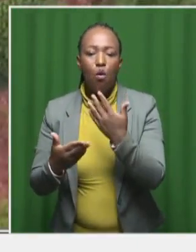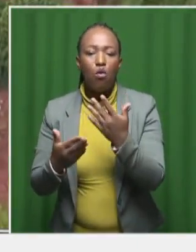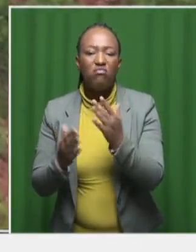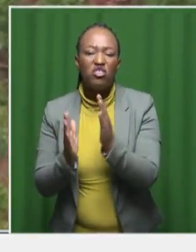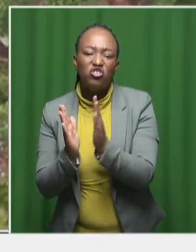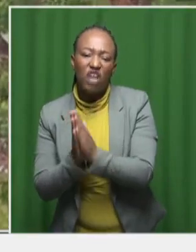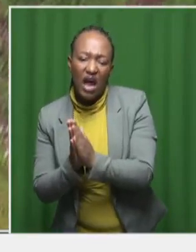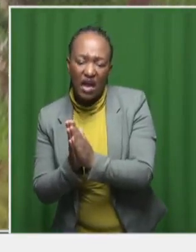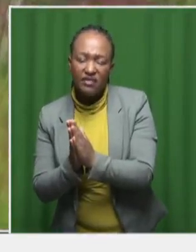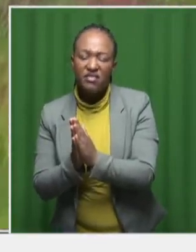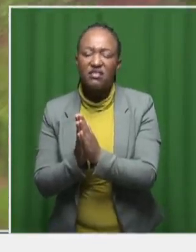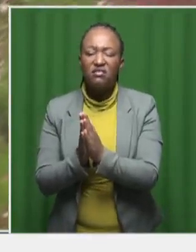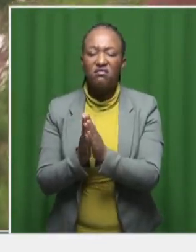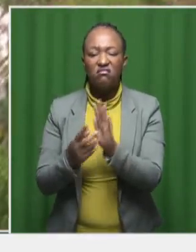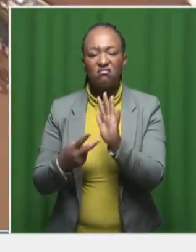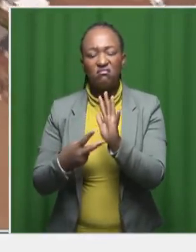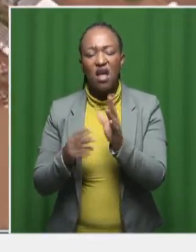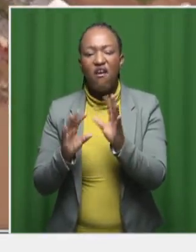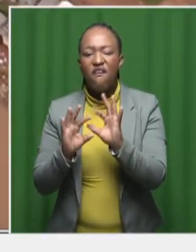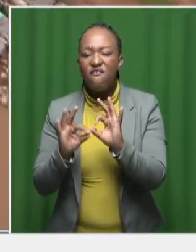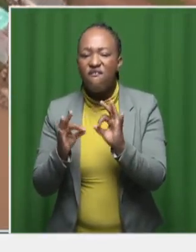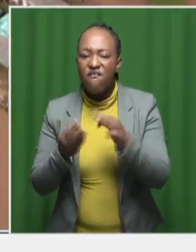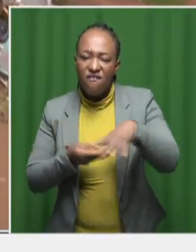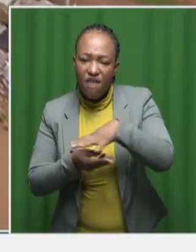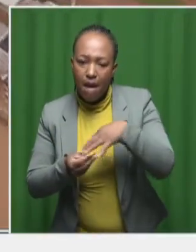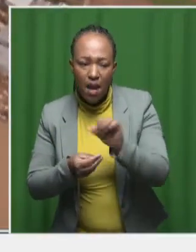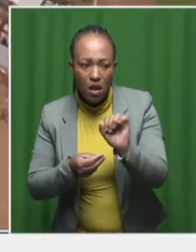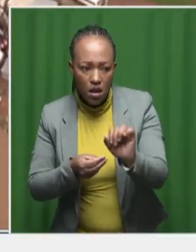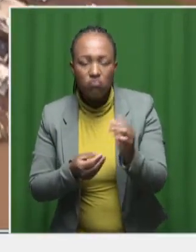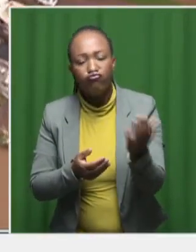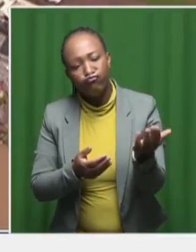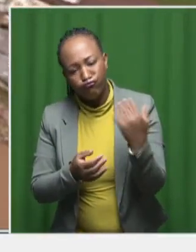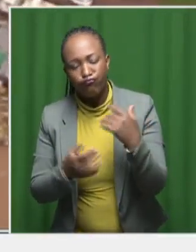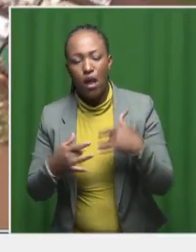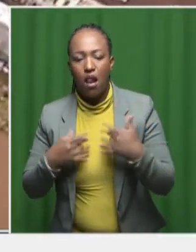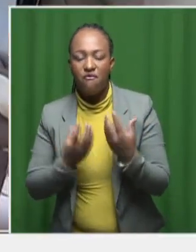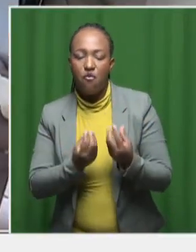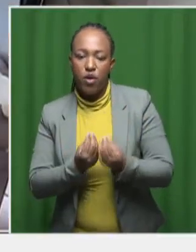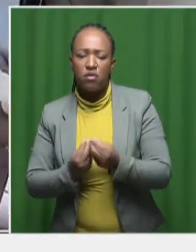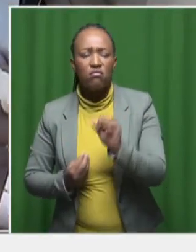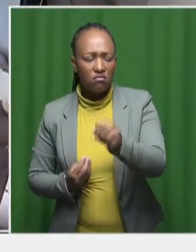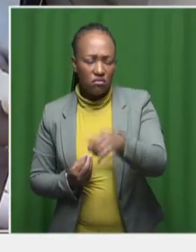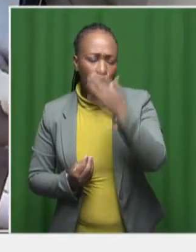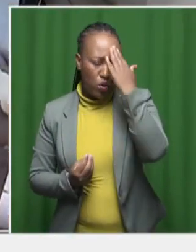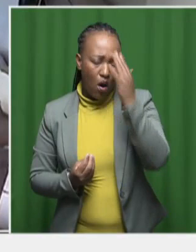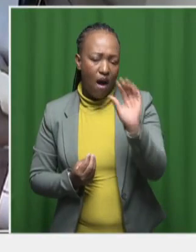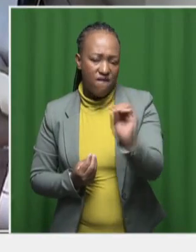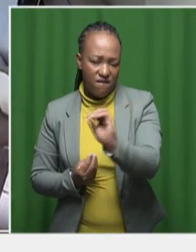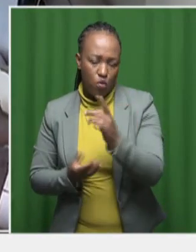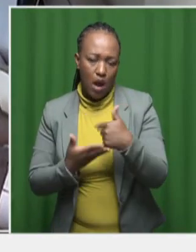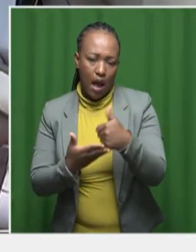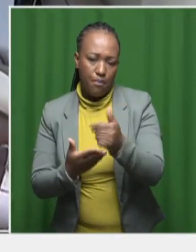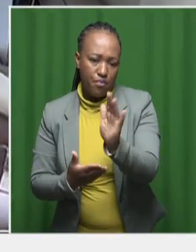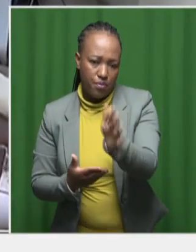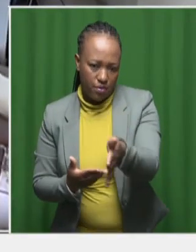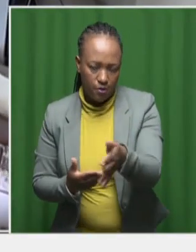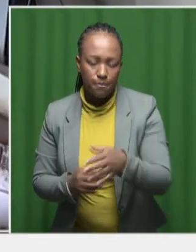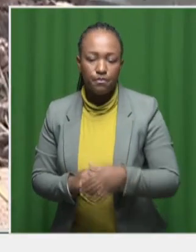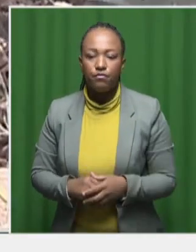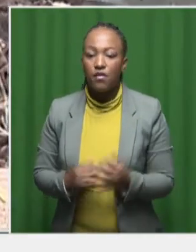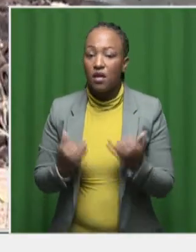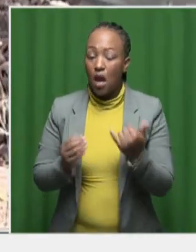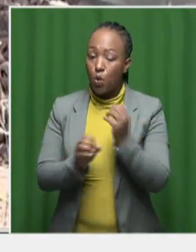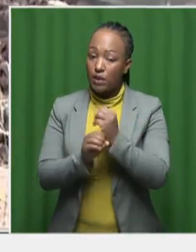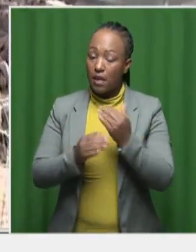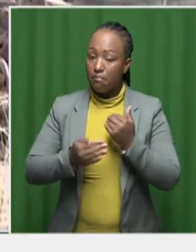churchgoers. So that on its own, we do have a list of communities which were affected. So we are now starting the process.